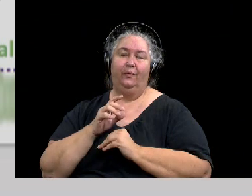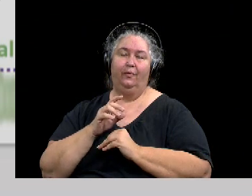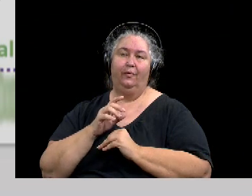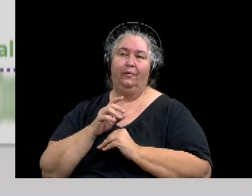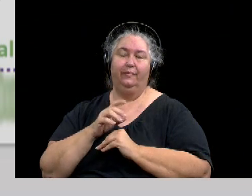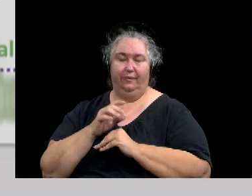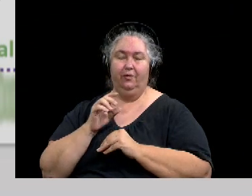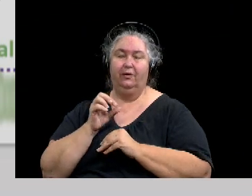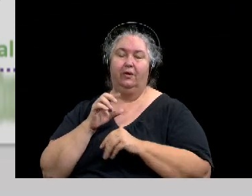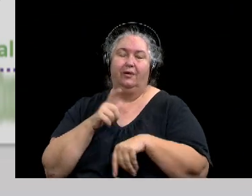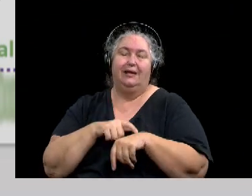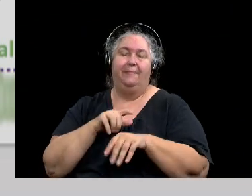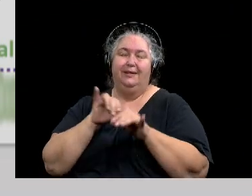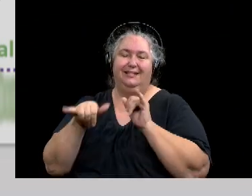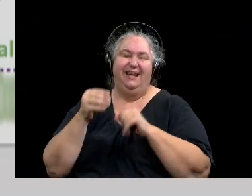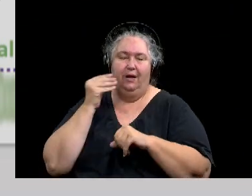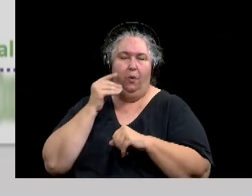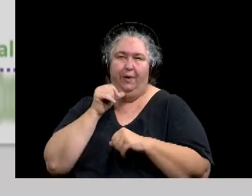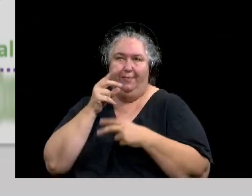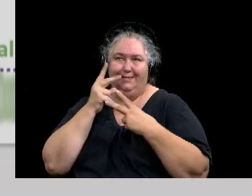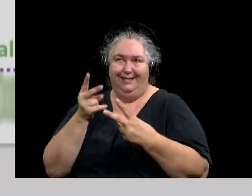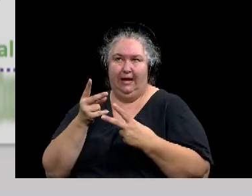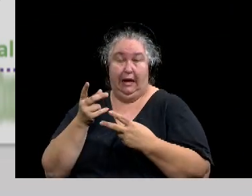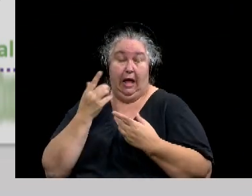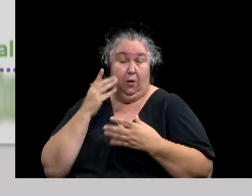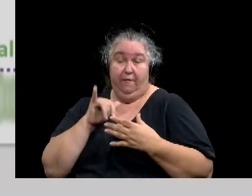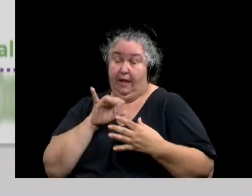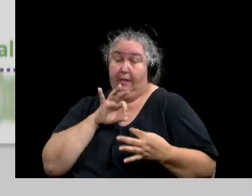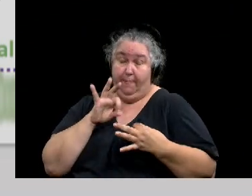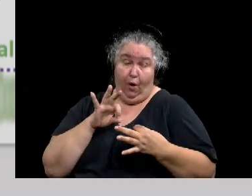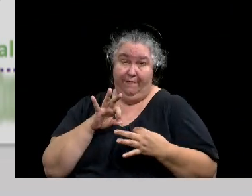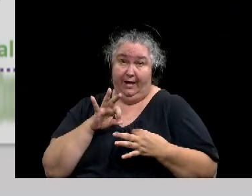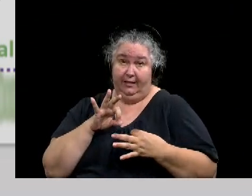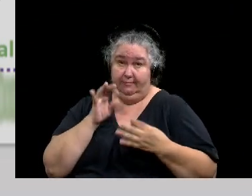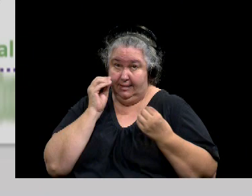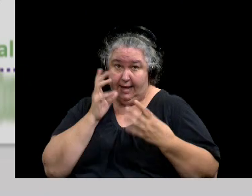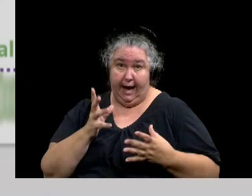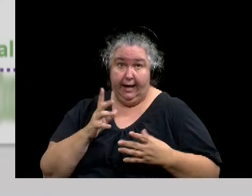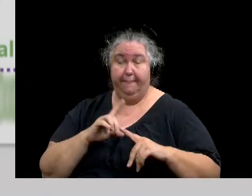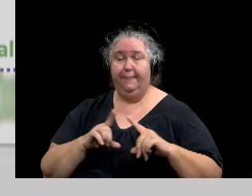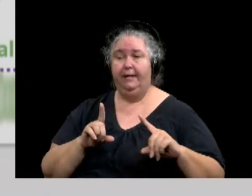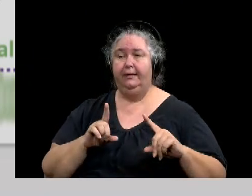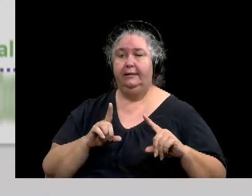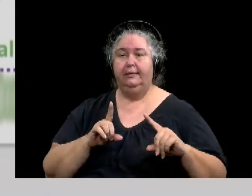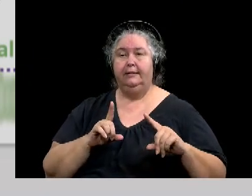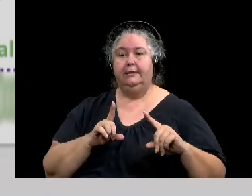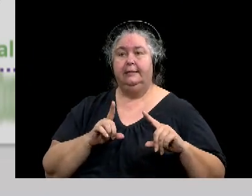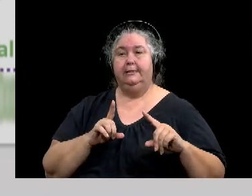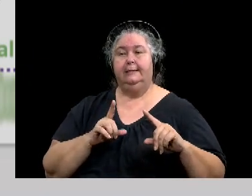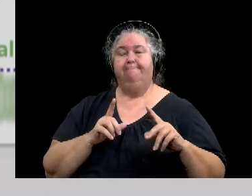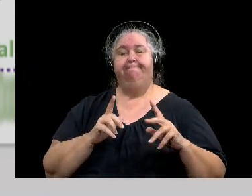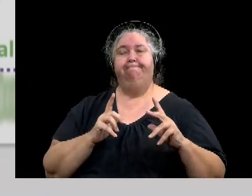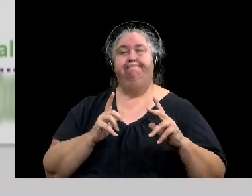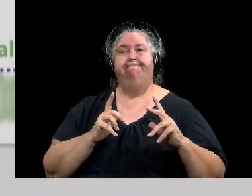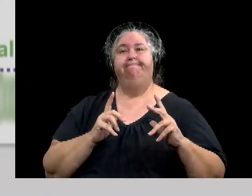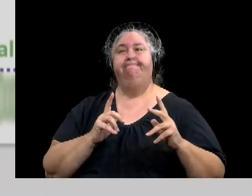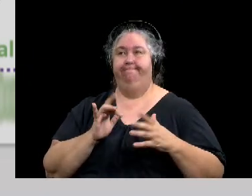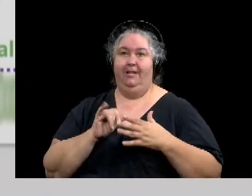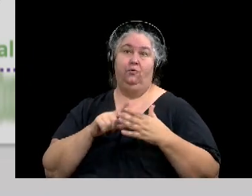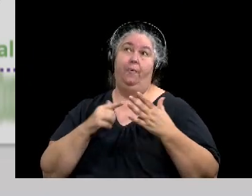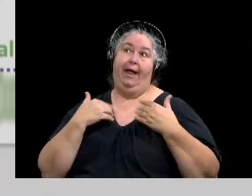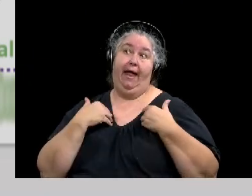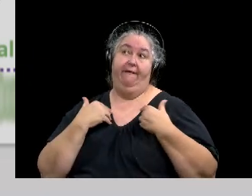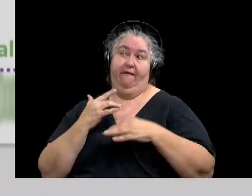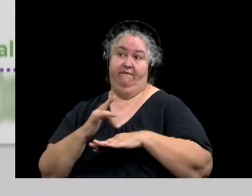home. Again, I don't know this is perfect data, but it's what we have available to